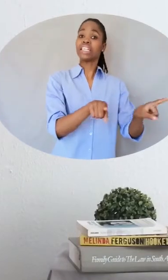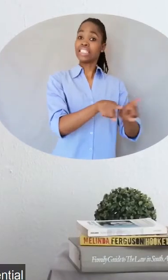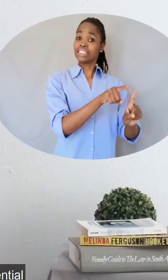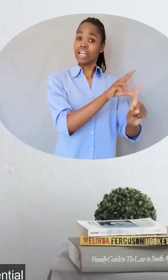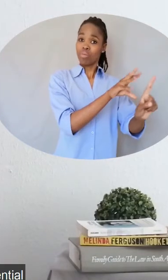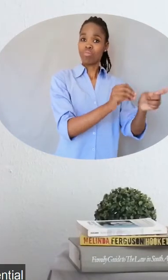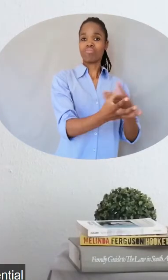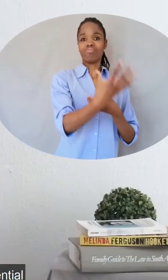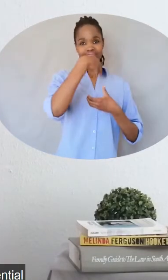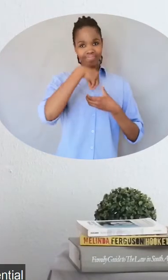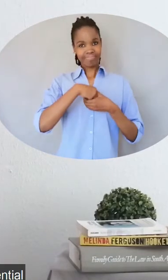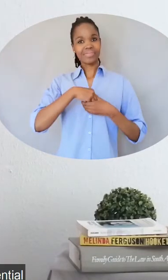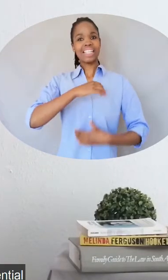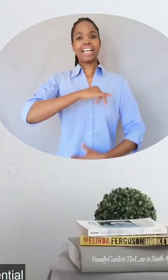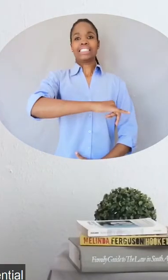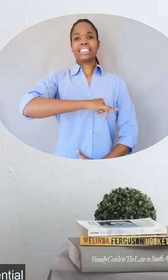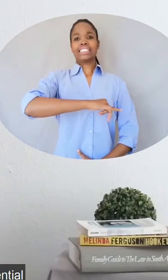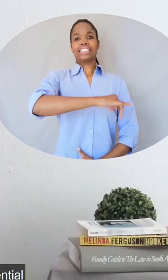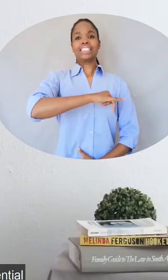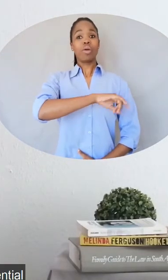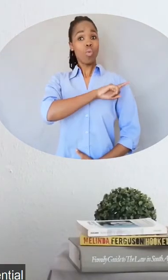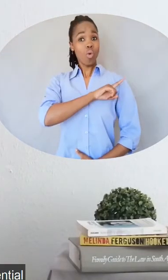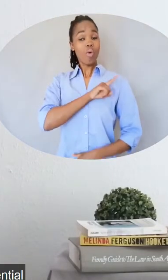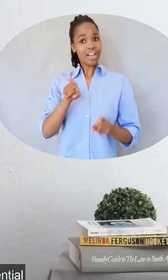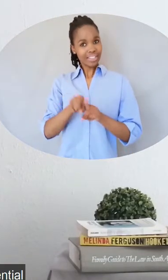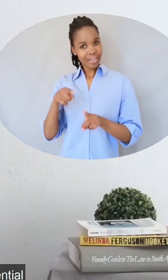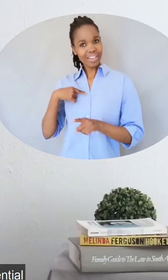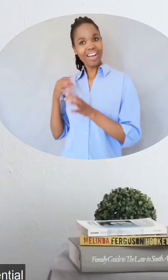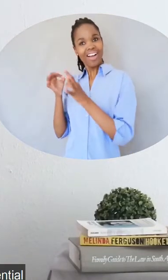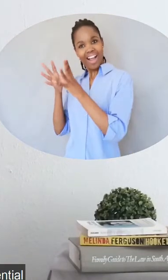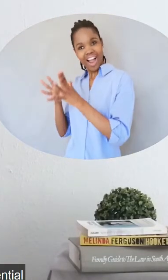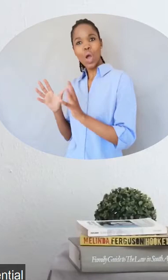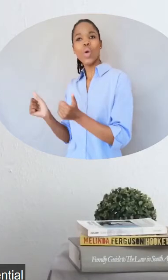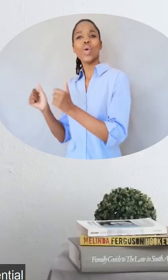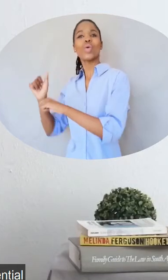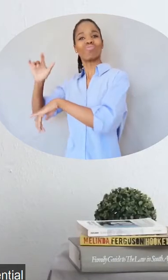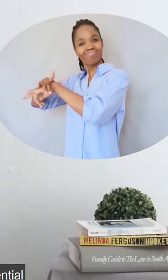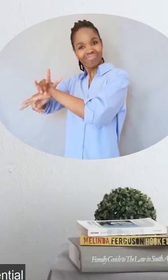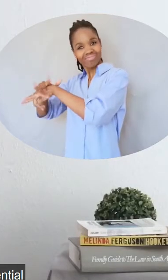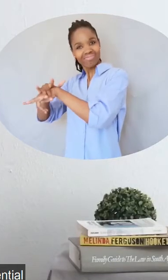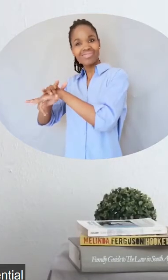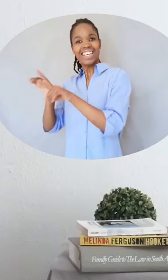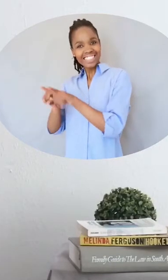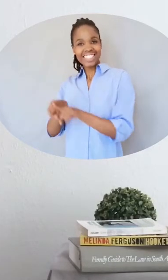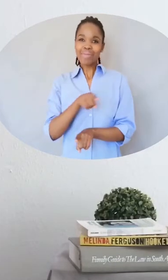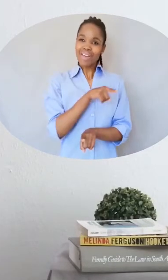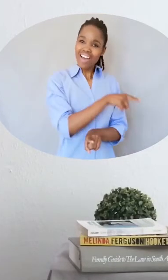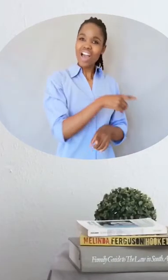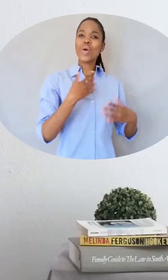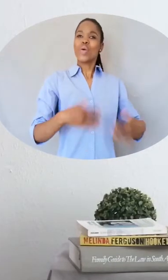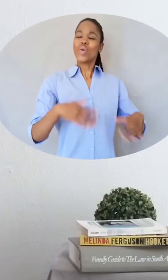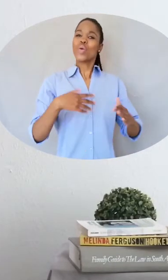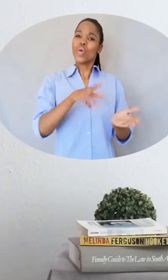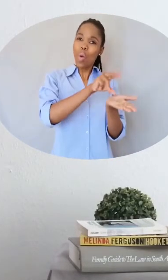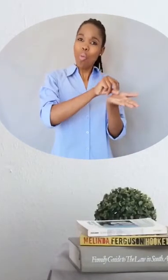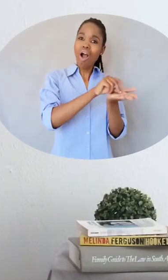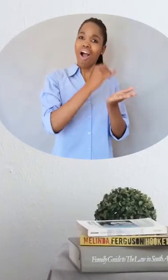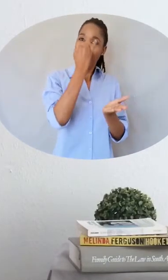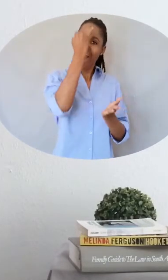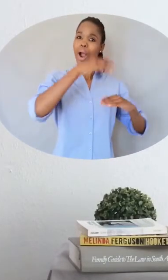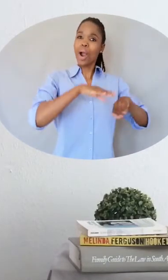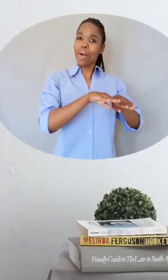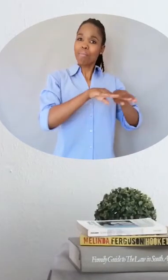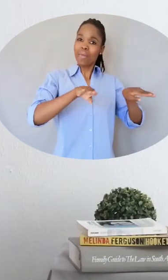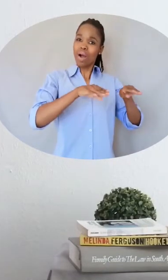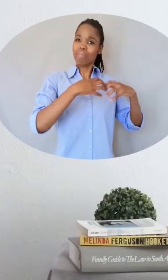as we are prominent and influential people in our respective industries, Lee as an interpreter and him